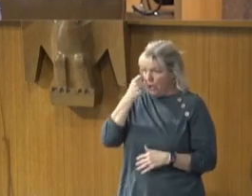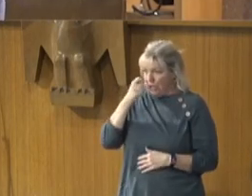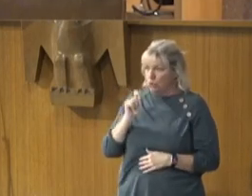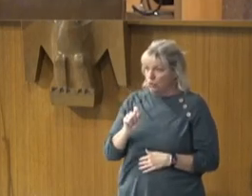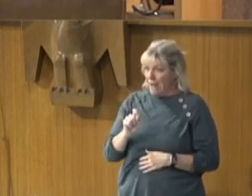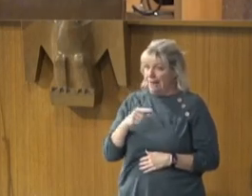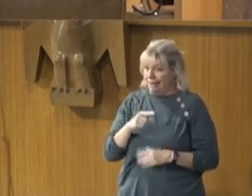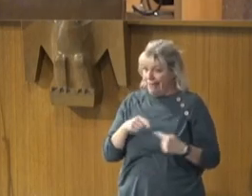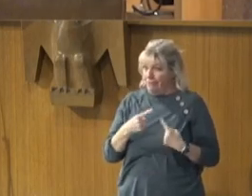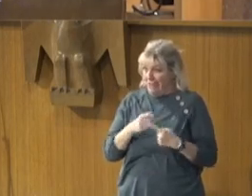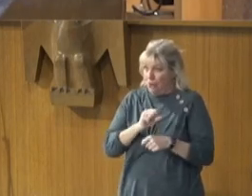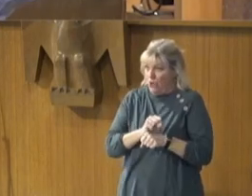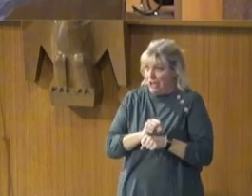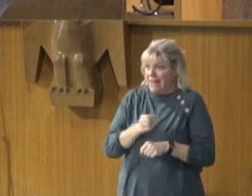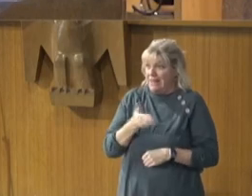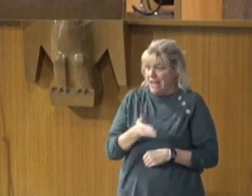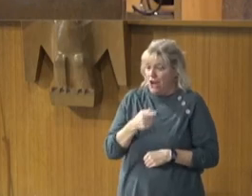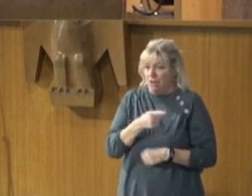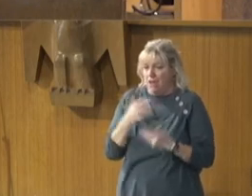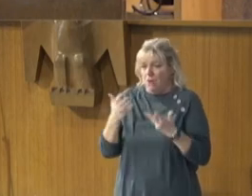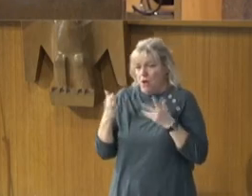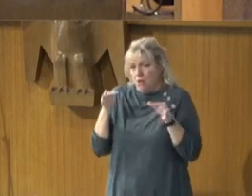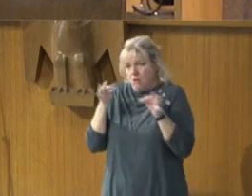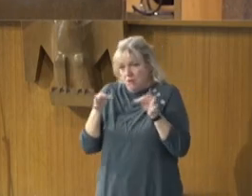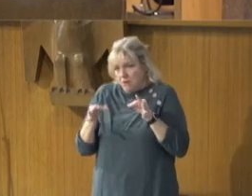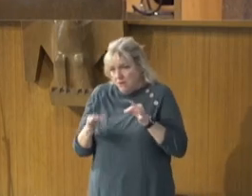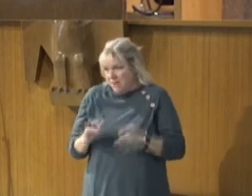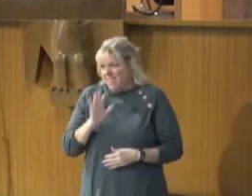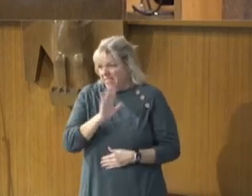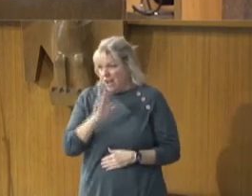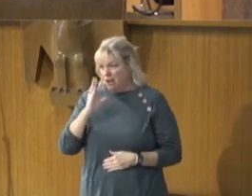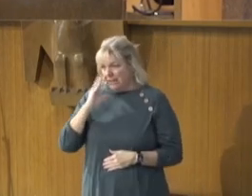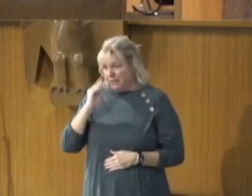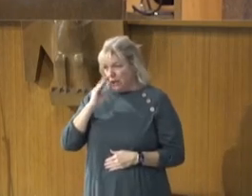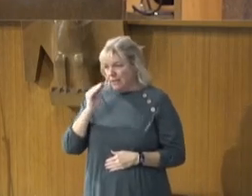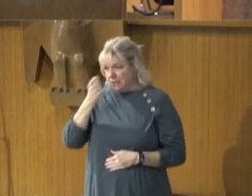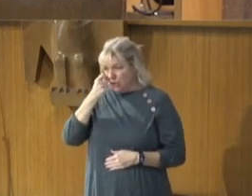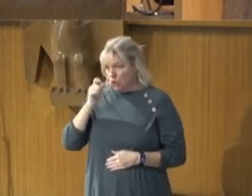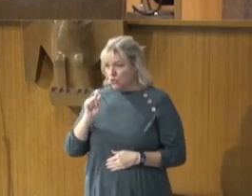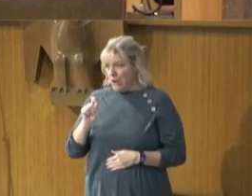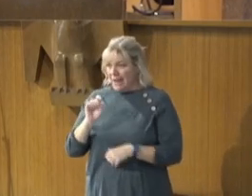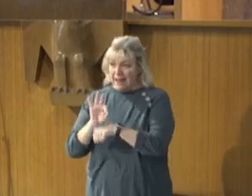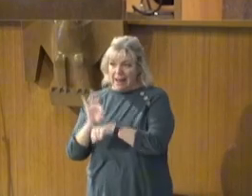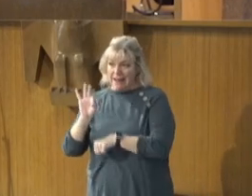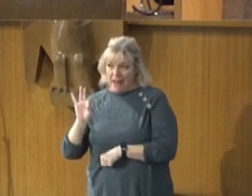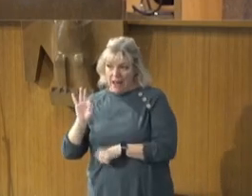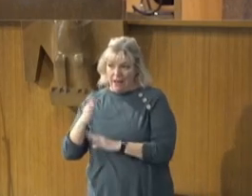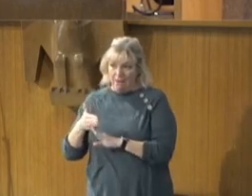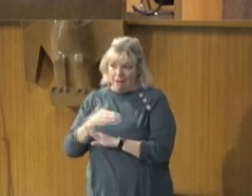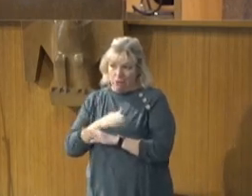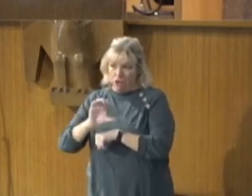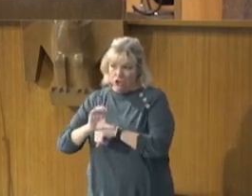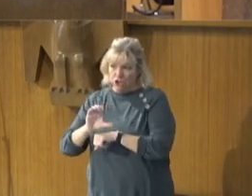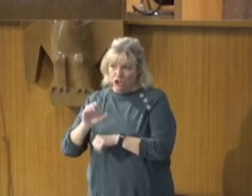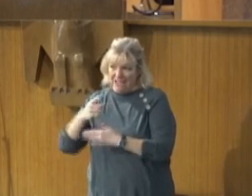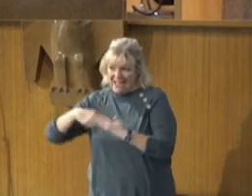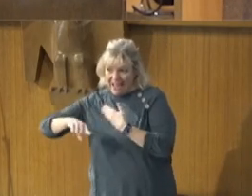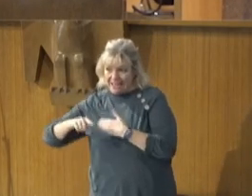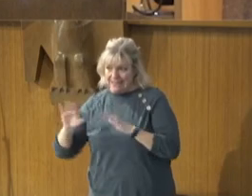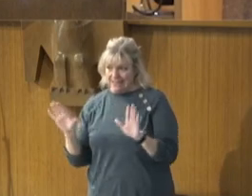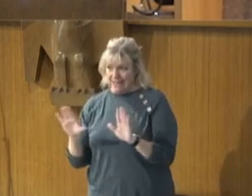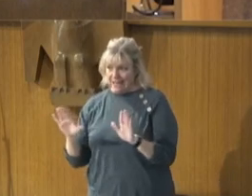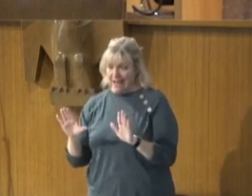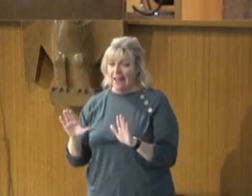Ukraine. We'll have a lot to say about experiences within Ukraine. And so that will be at 9 o'clock before the service. And then afterwards